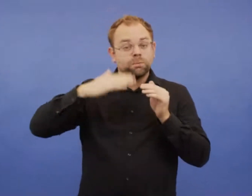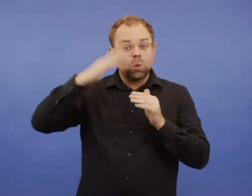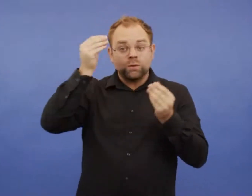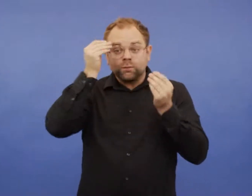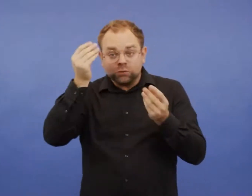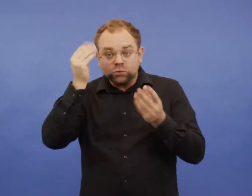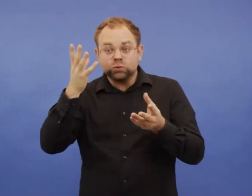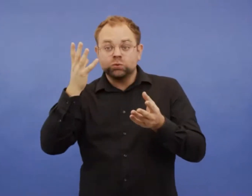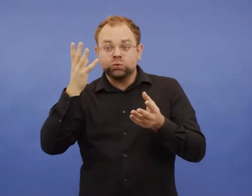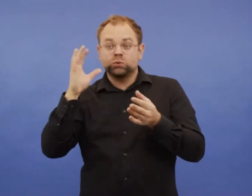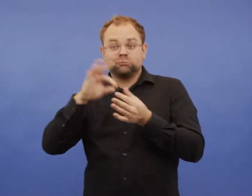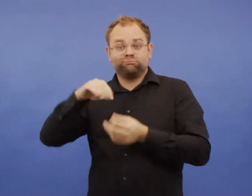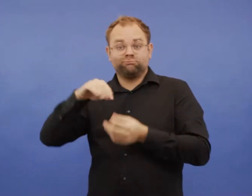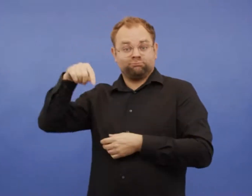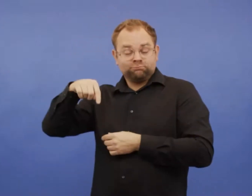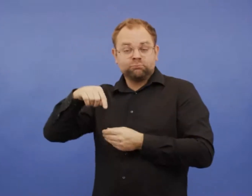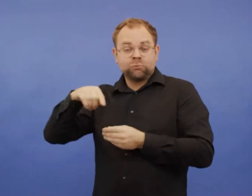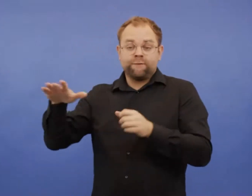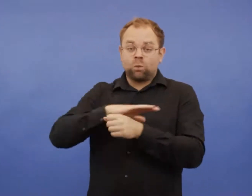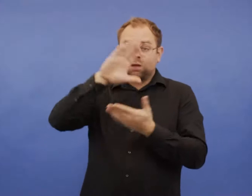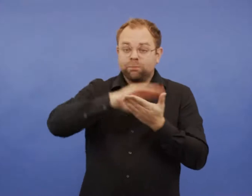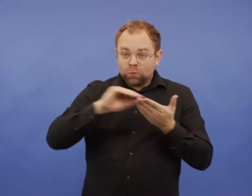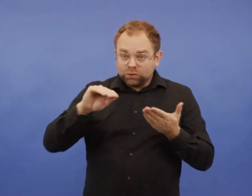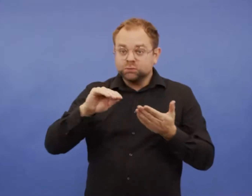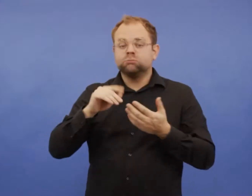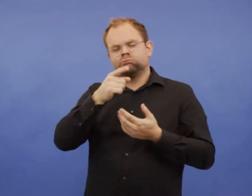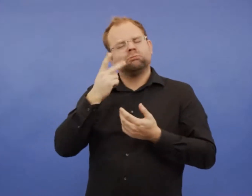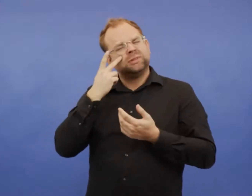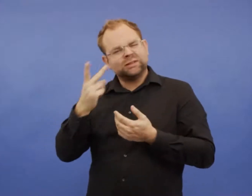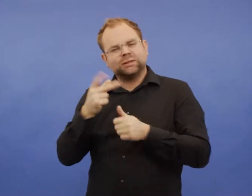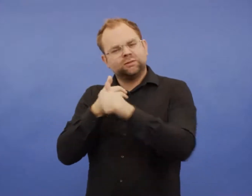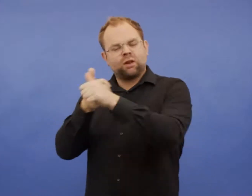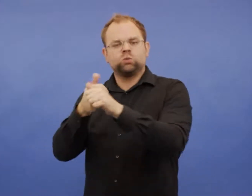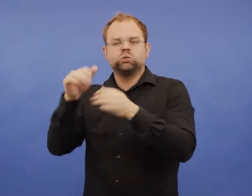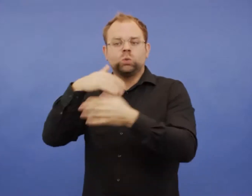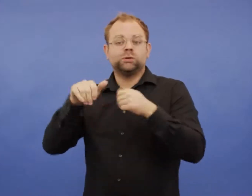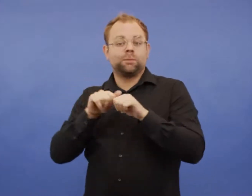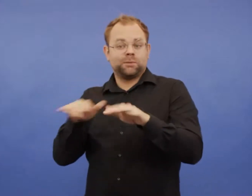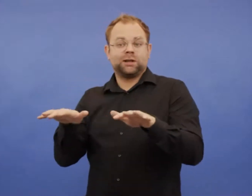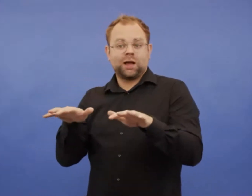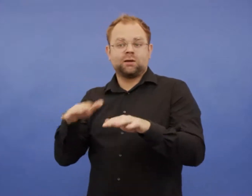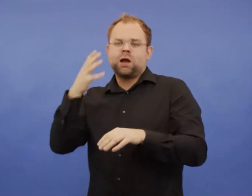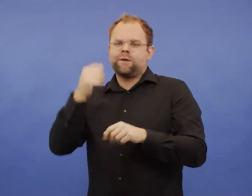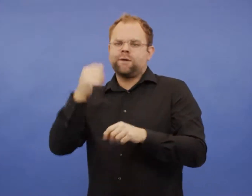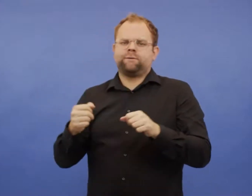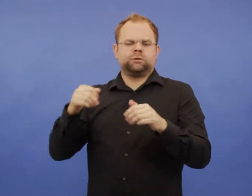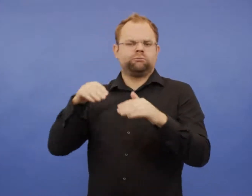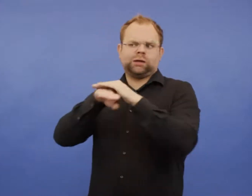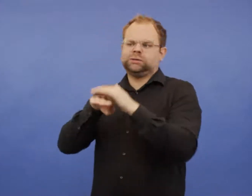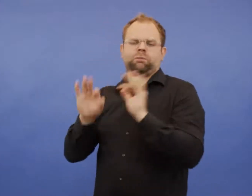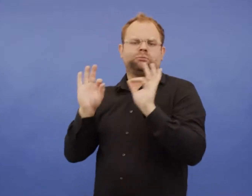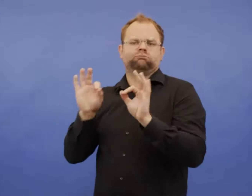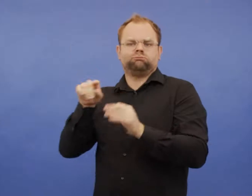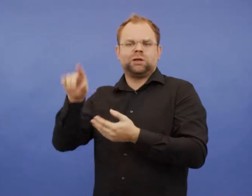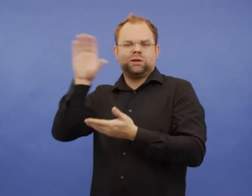Thank you so much, Rahama. And I see we have some questions already coming in for you, which we will take during the Q&A session after